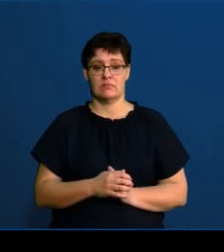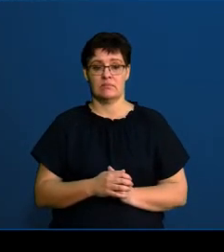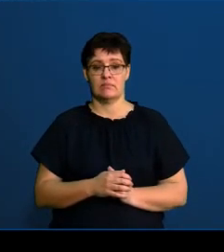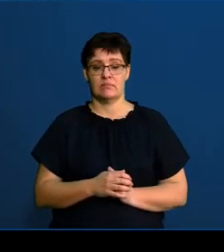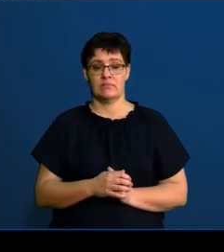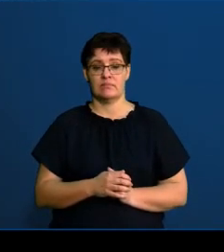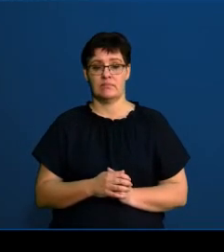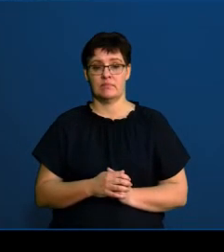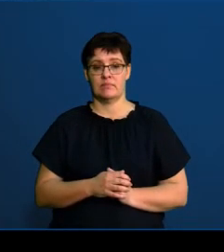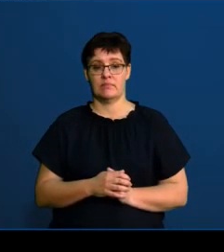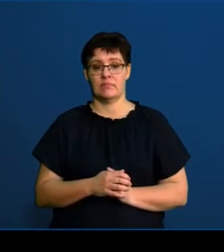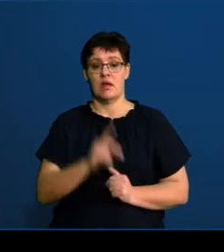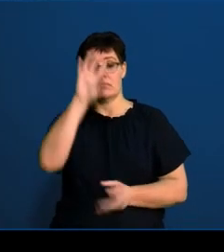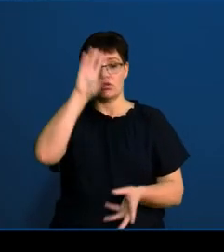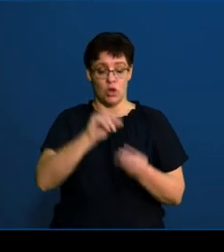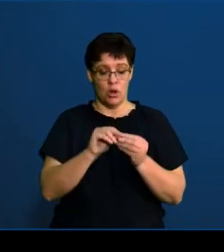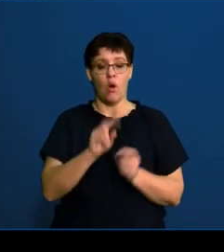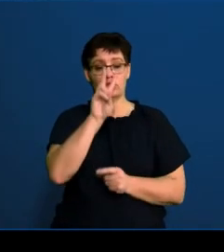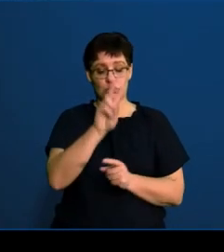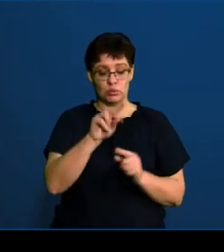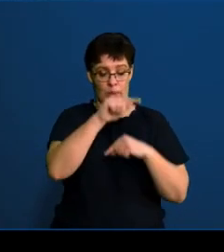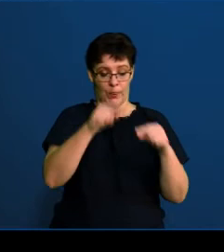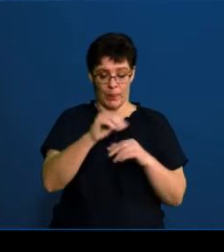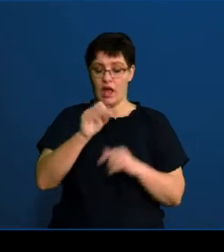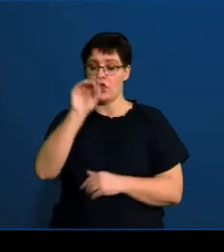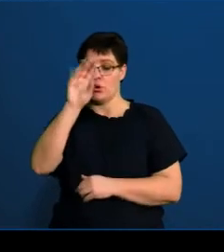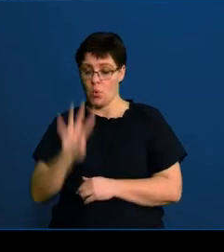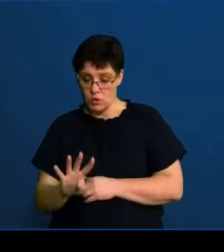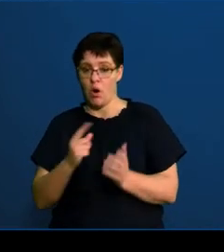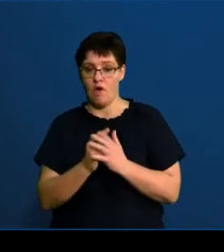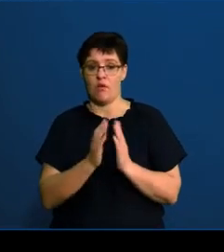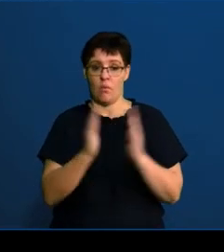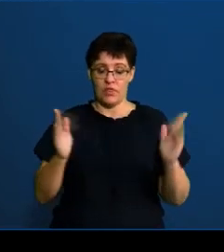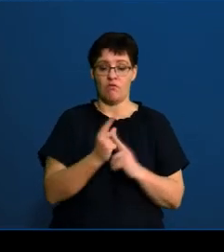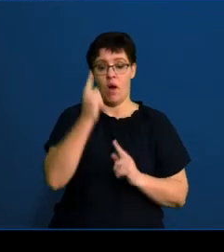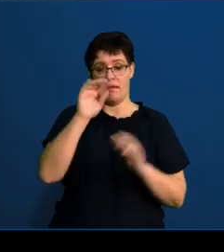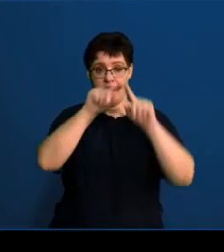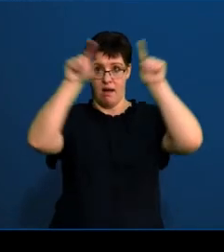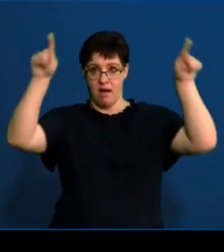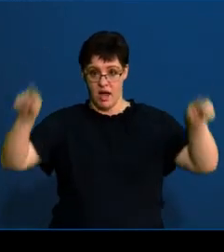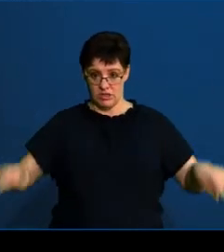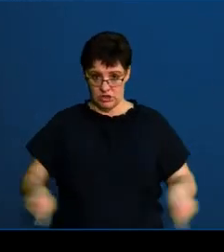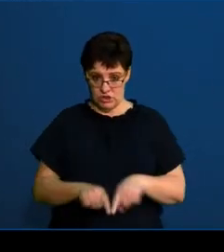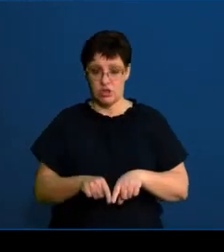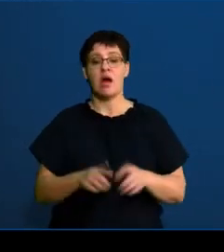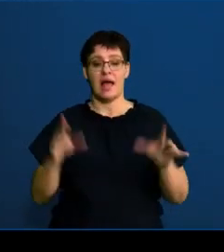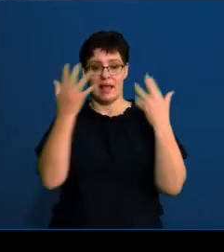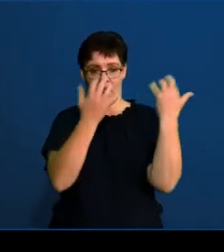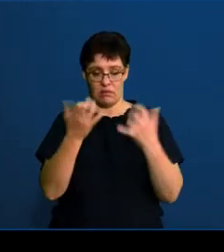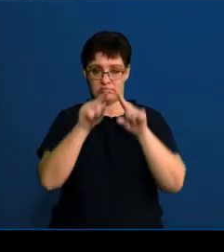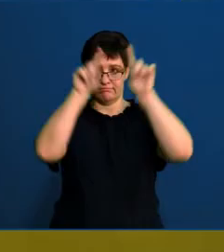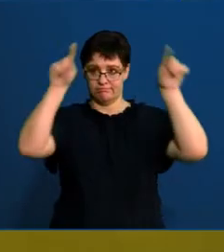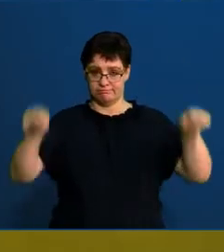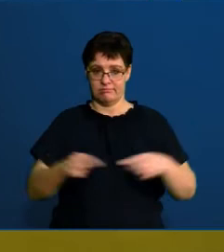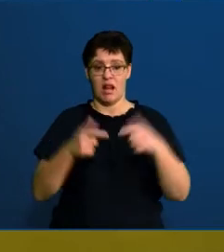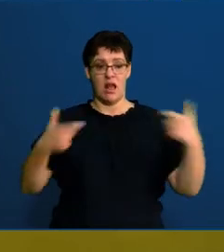Back to the question. The total width of 2 small window panes equals 3/4 of the width of 1 large window pane. Calculate the width of the large window pane. So